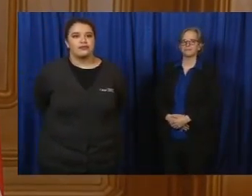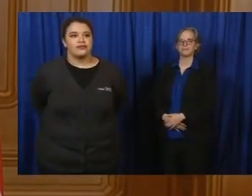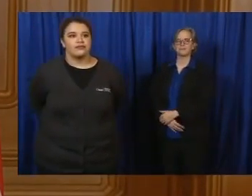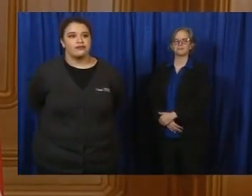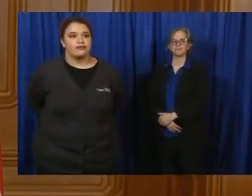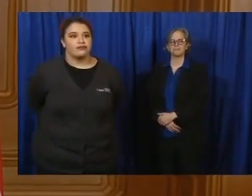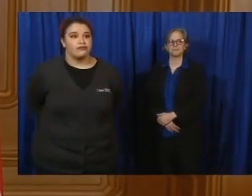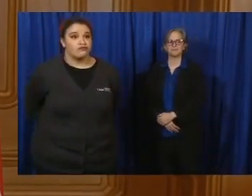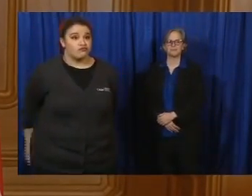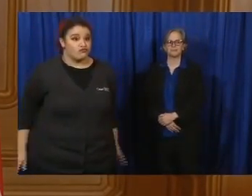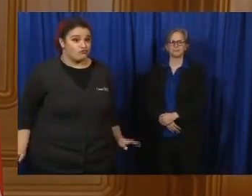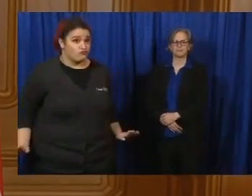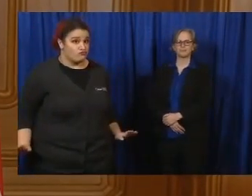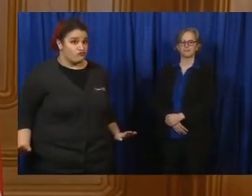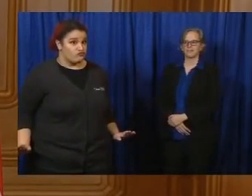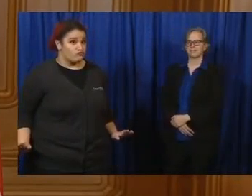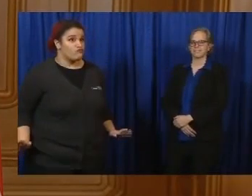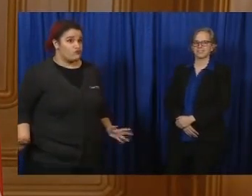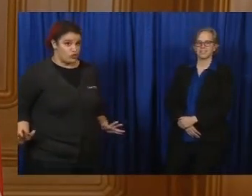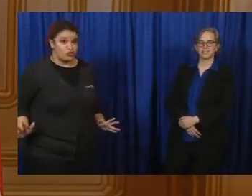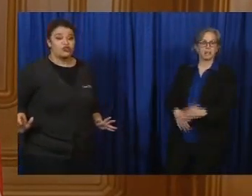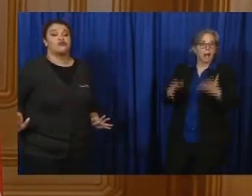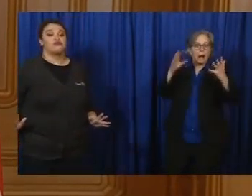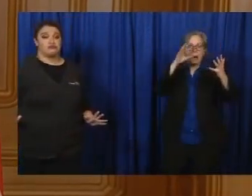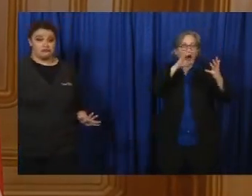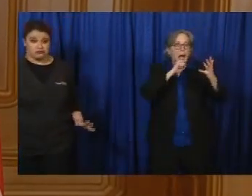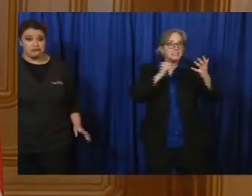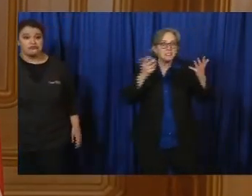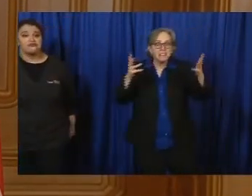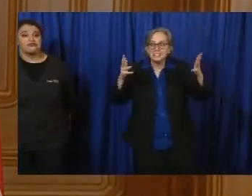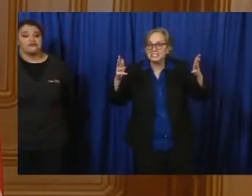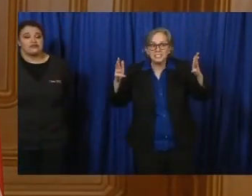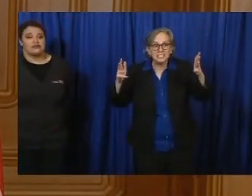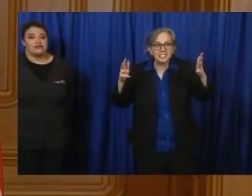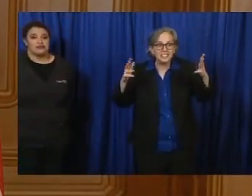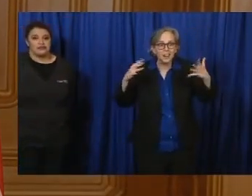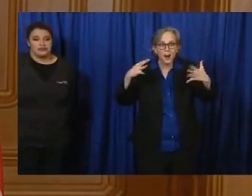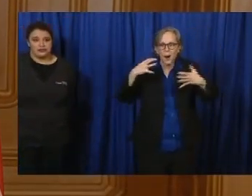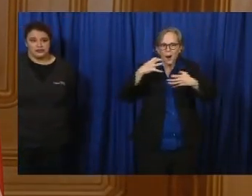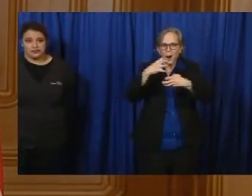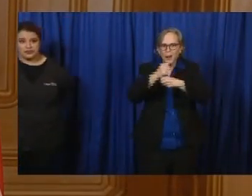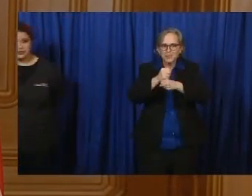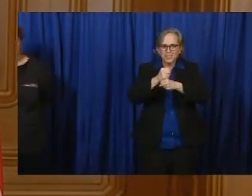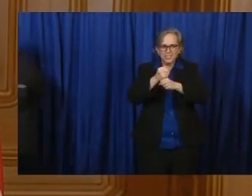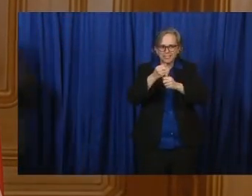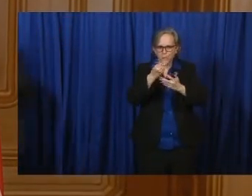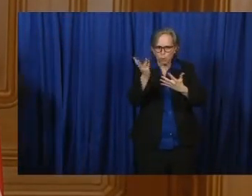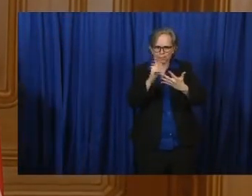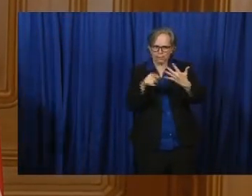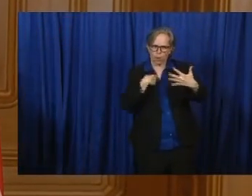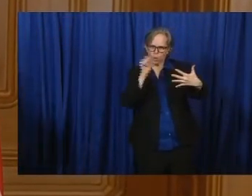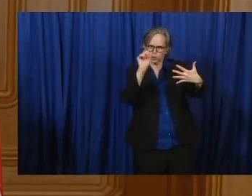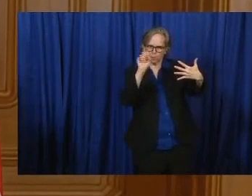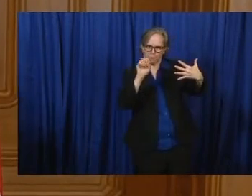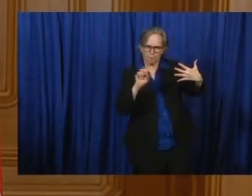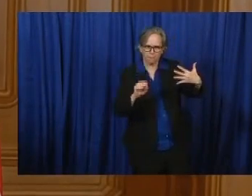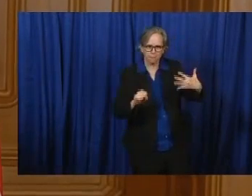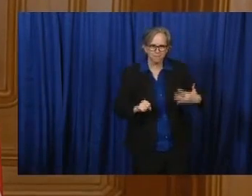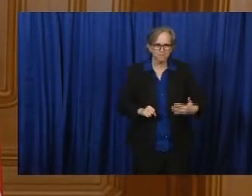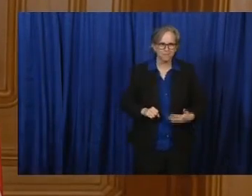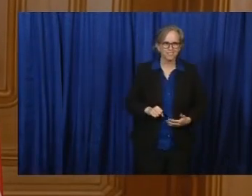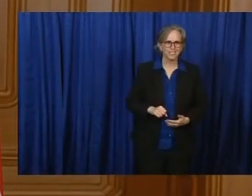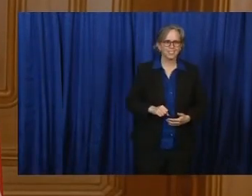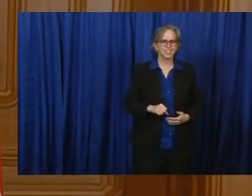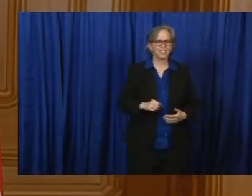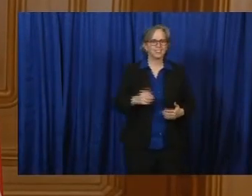Okay, I guess that is it. In conclusion, a couple things. I want to wish my grandson Brian